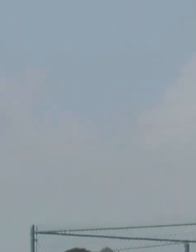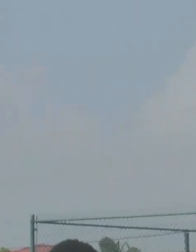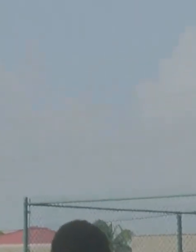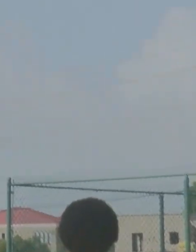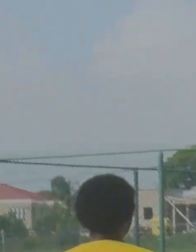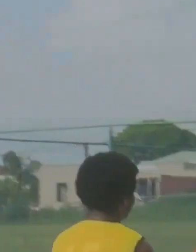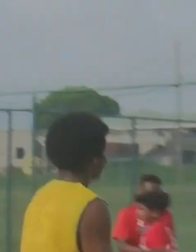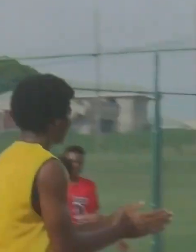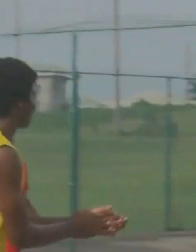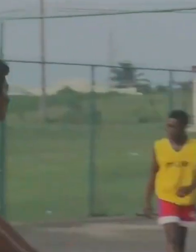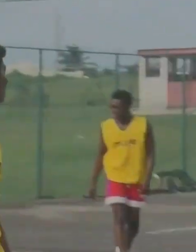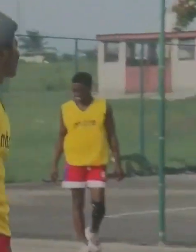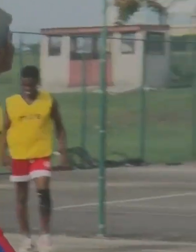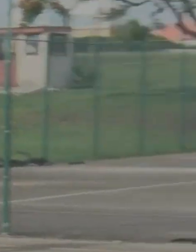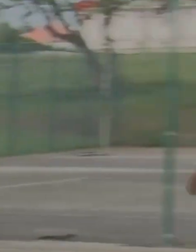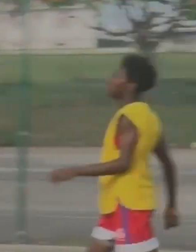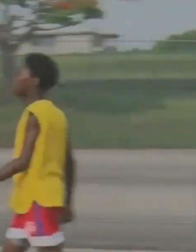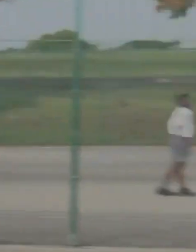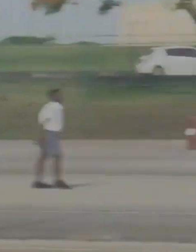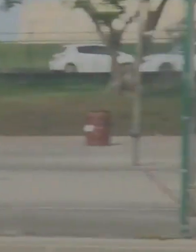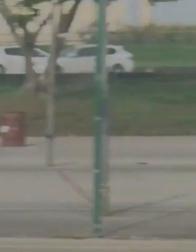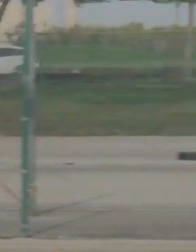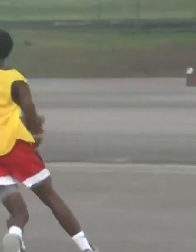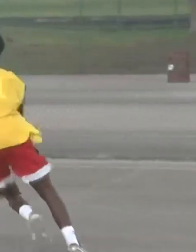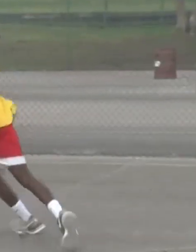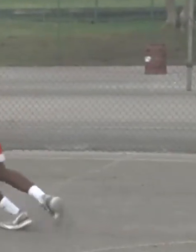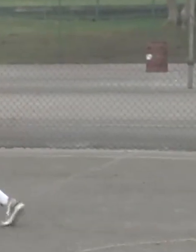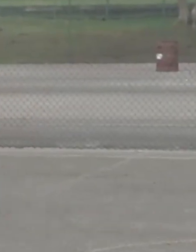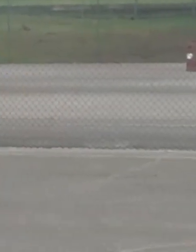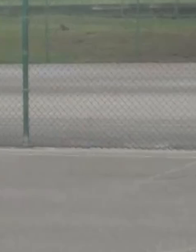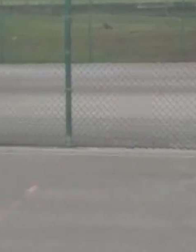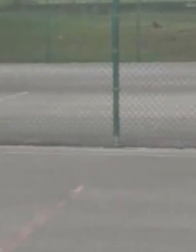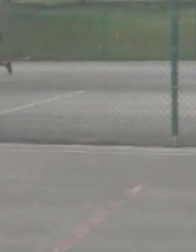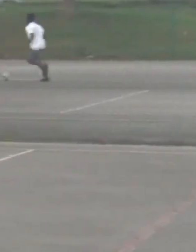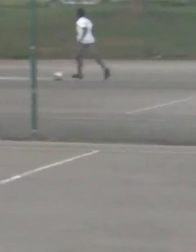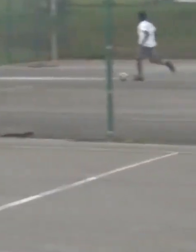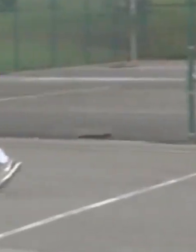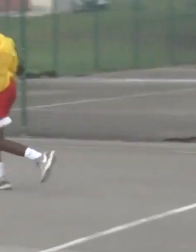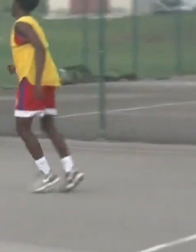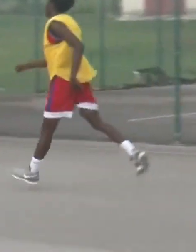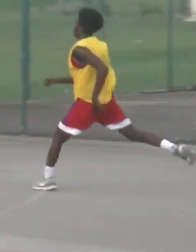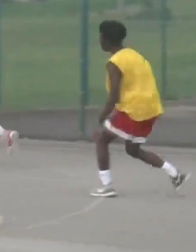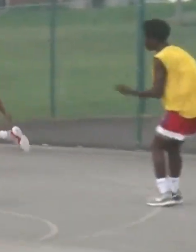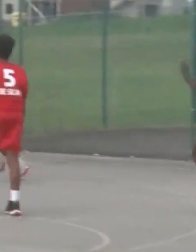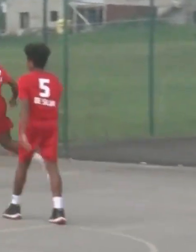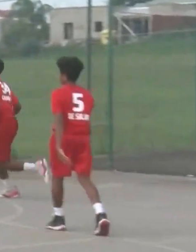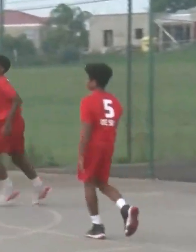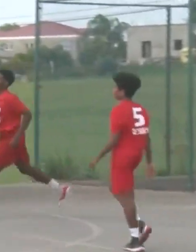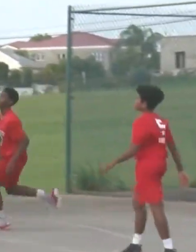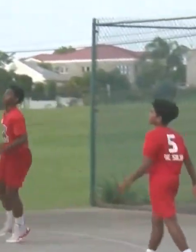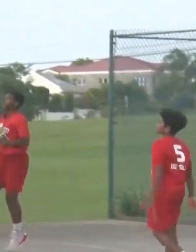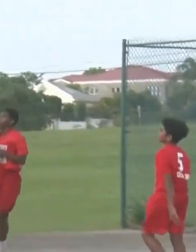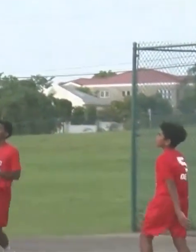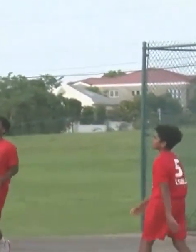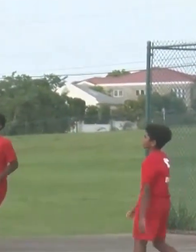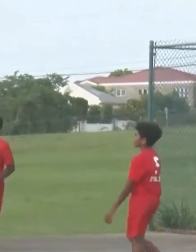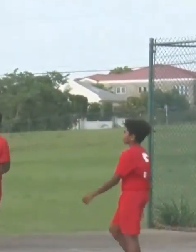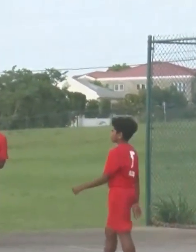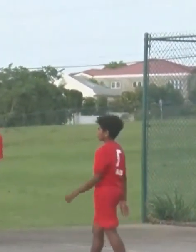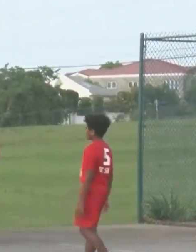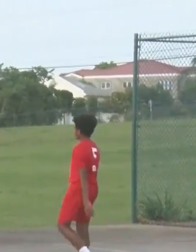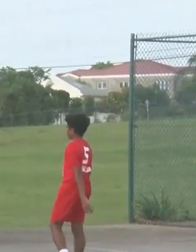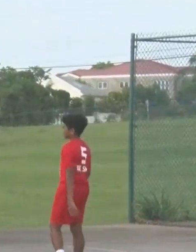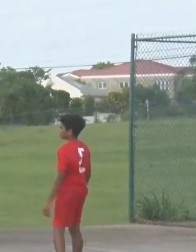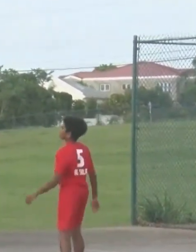and delivers the goods off the backboard. And in QC, we're using the home court advantage brilliantly. Joel Collins